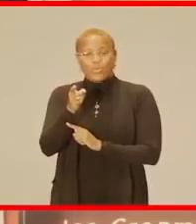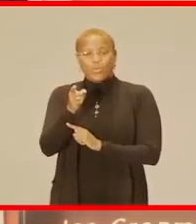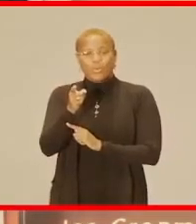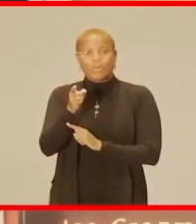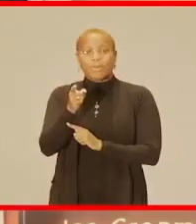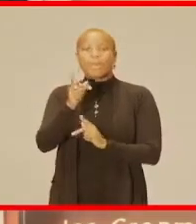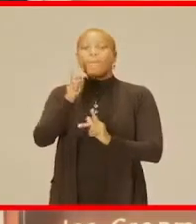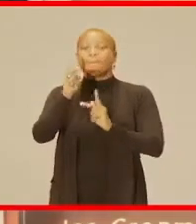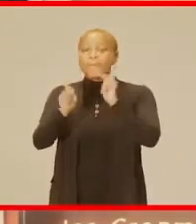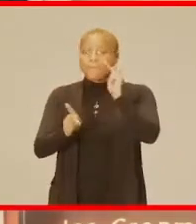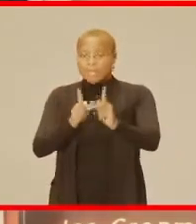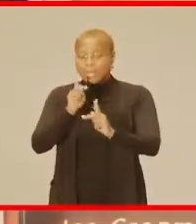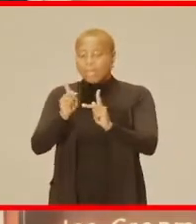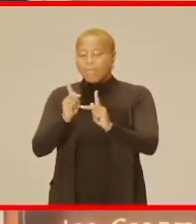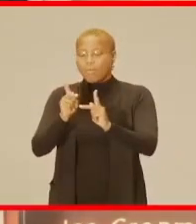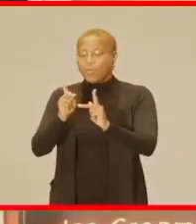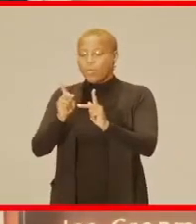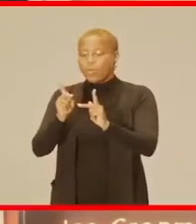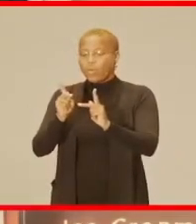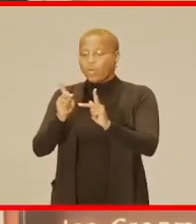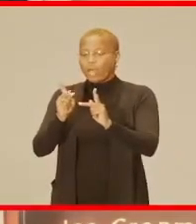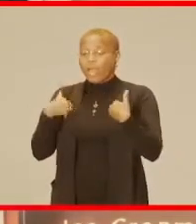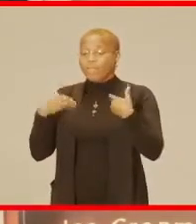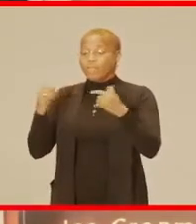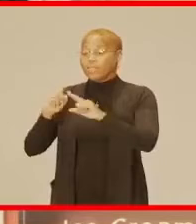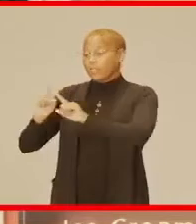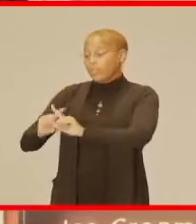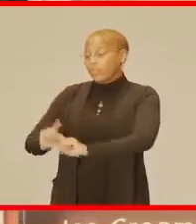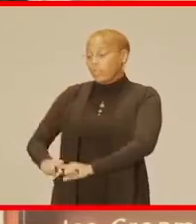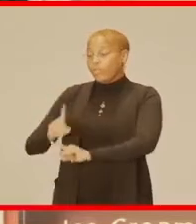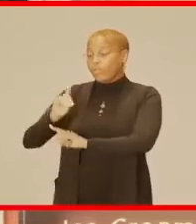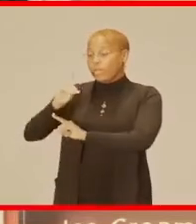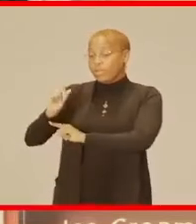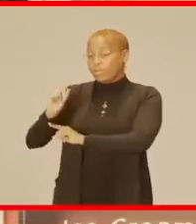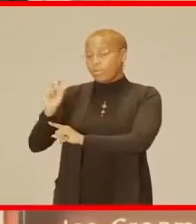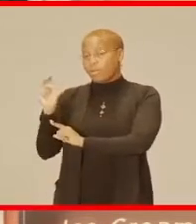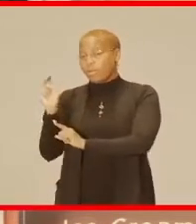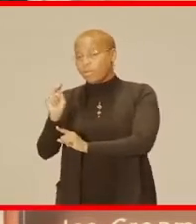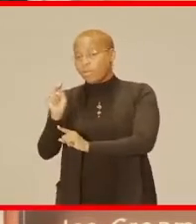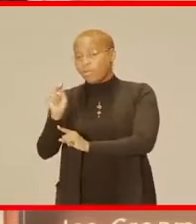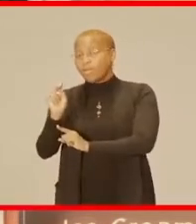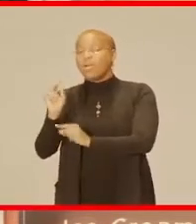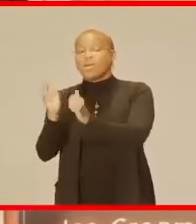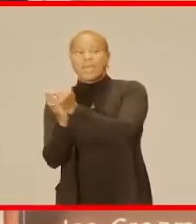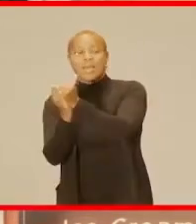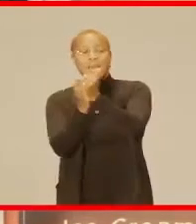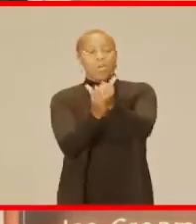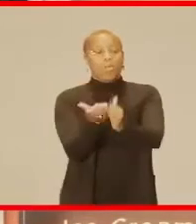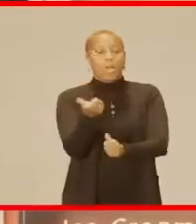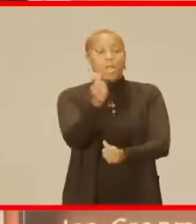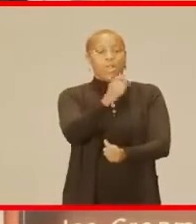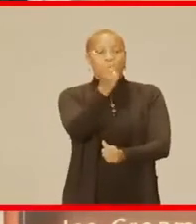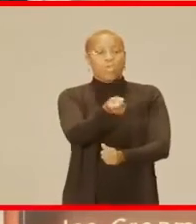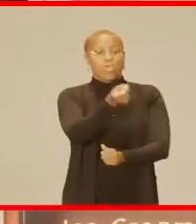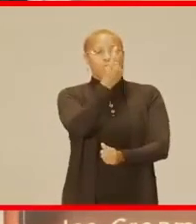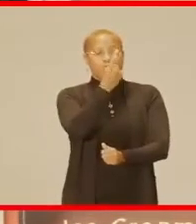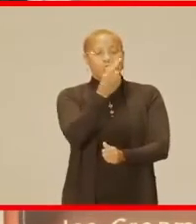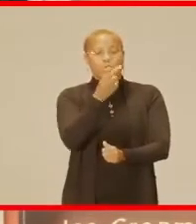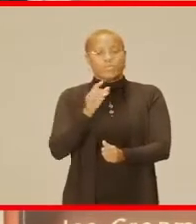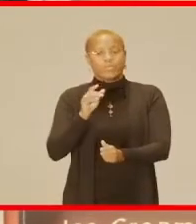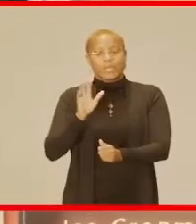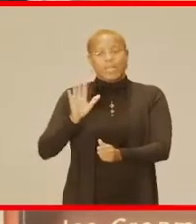people with many disabilities can use to help others understand the bullying that they go